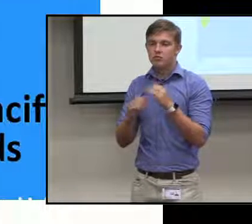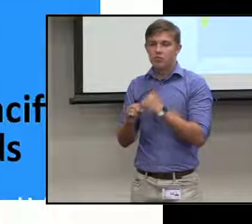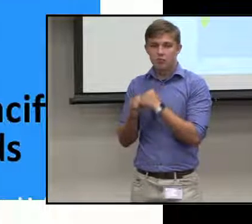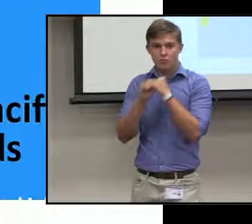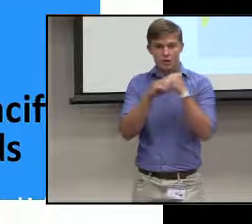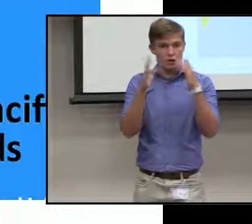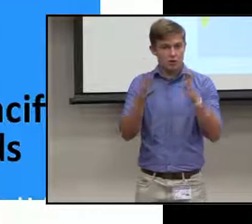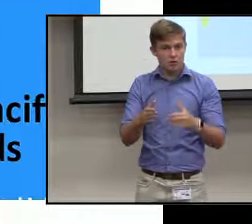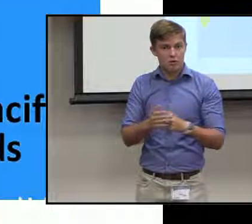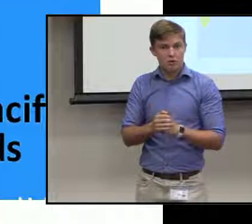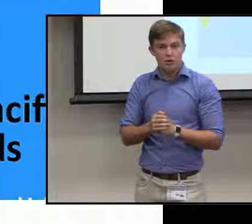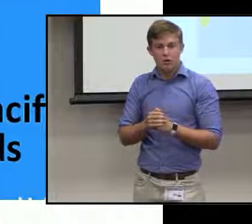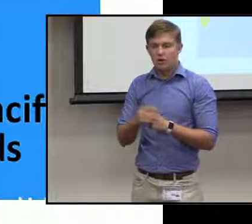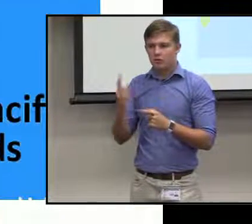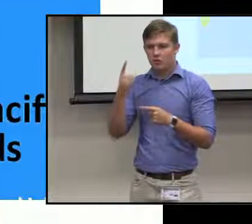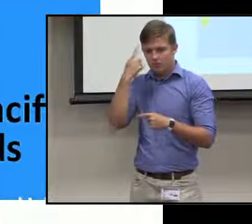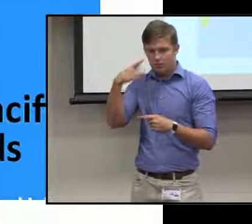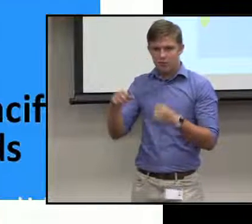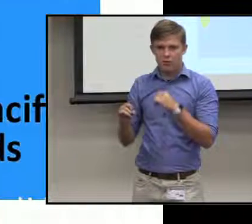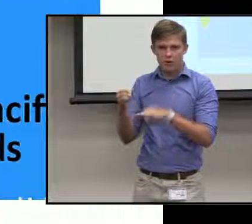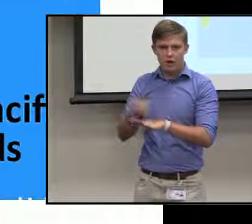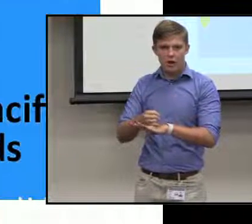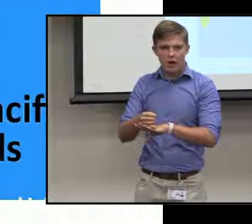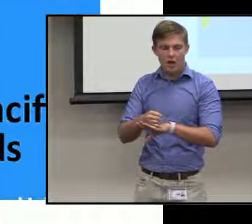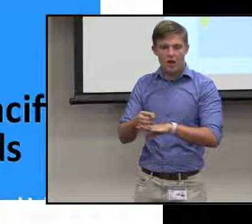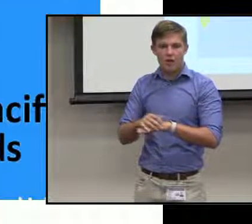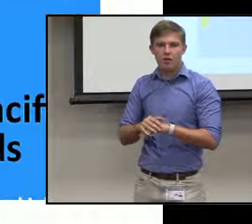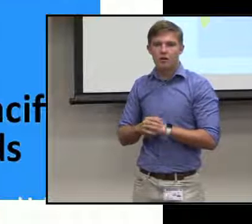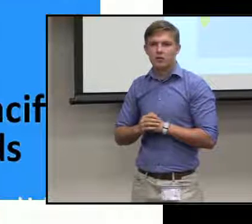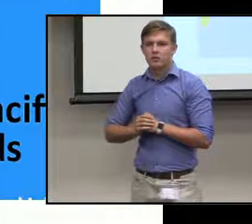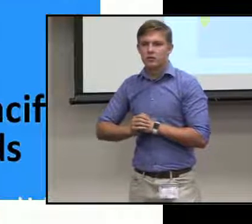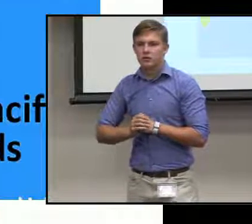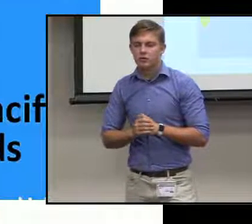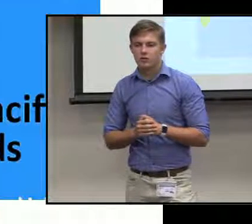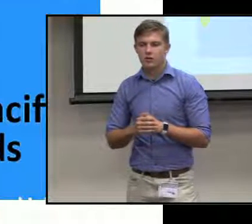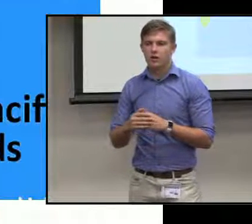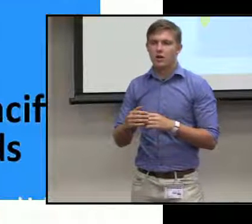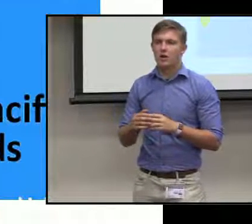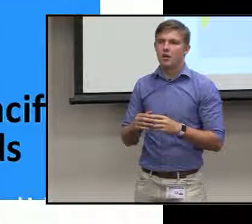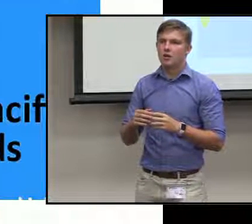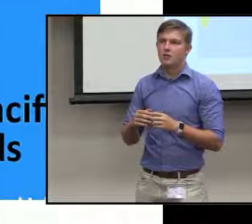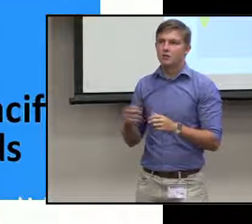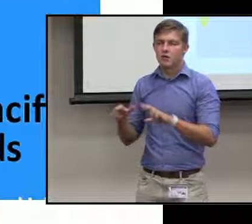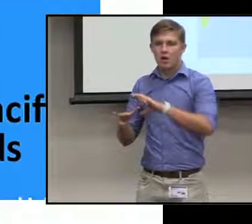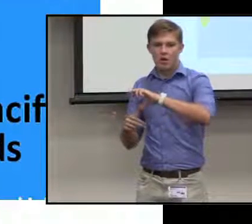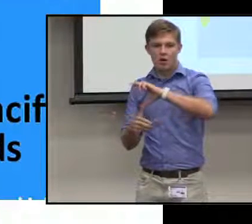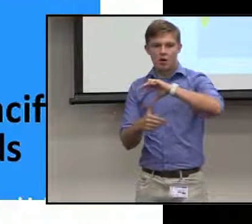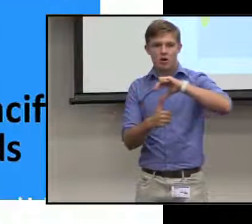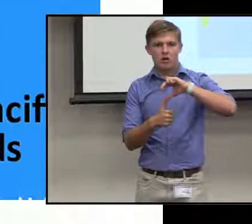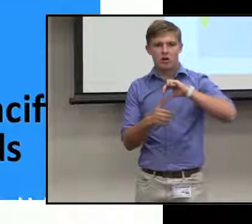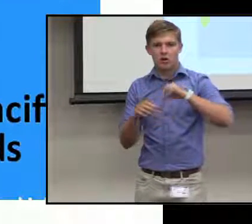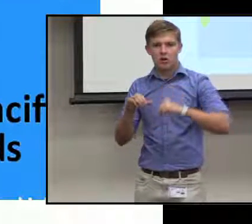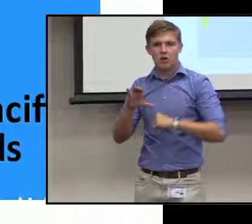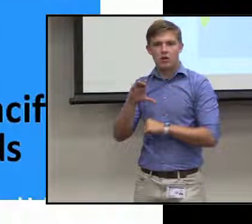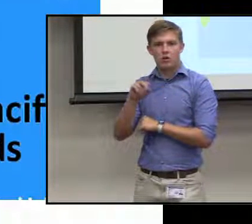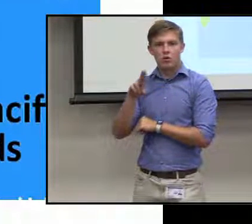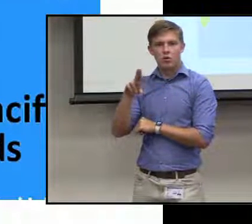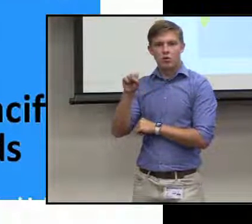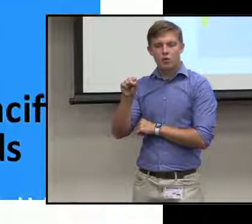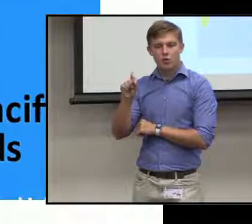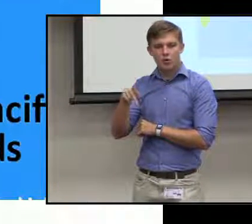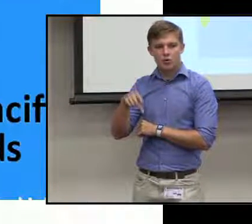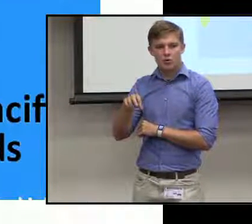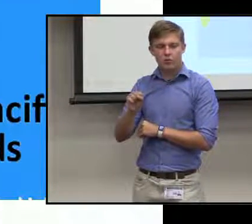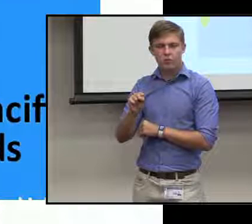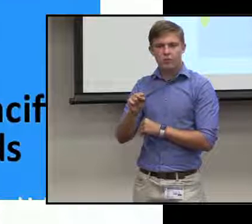typhoons. They also have coups every now and then, or they may have economic problems. And the New Zealanders, the New Zealand